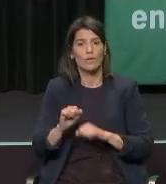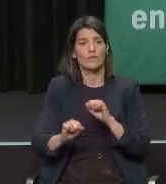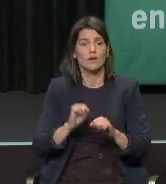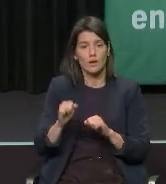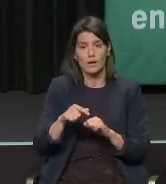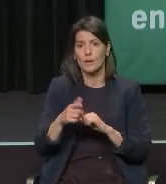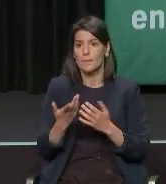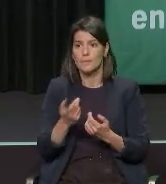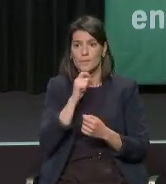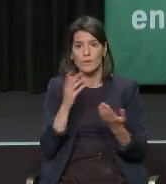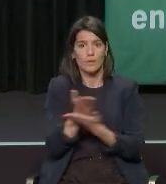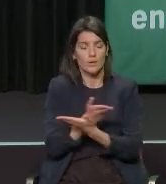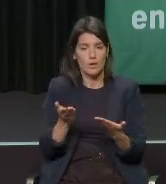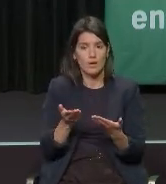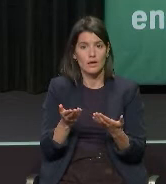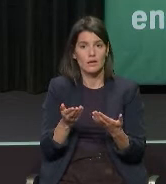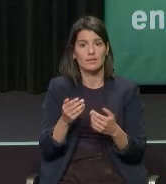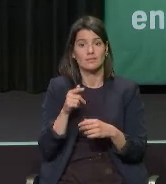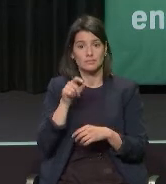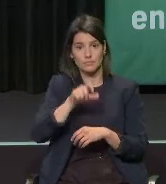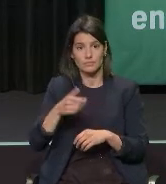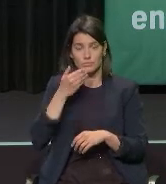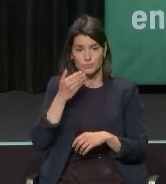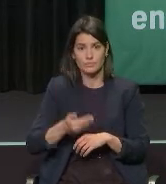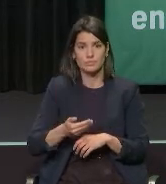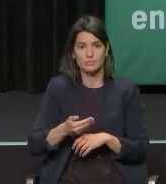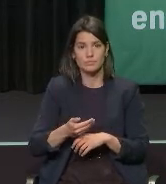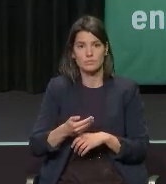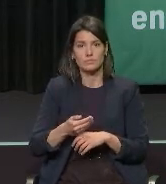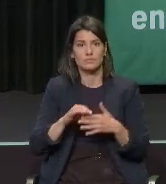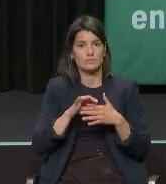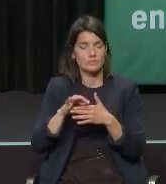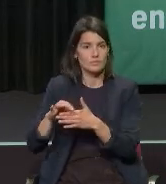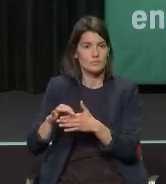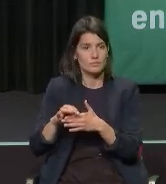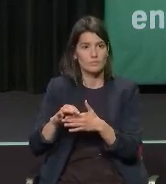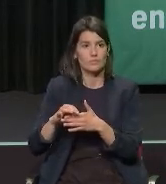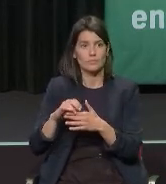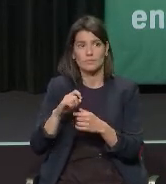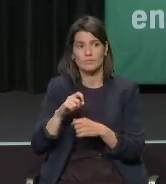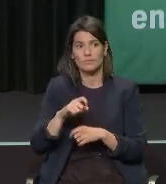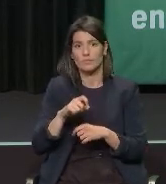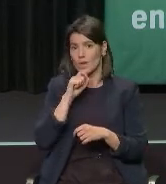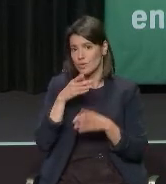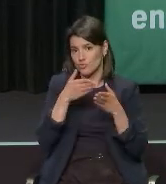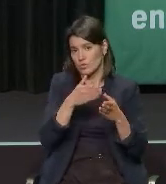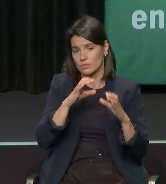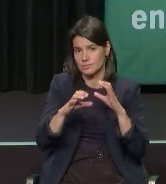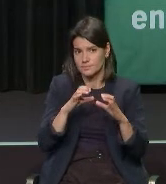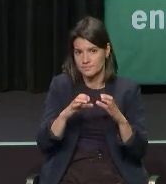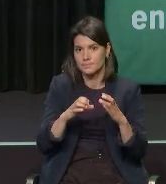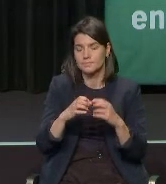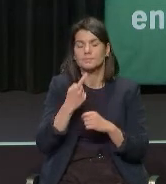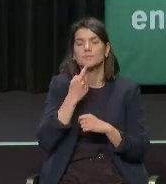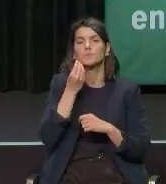bottom-up approach, and these experts of the guidance can help in the communication and understanding